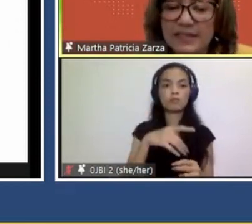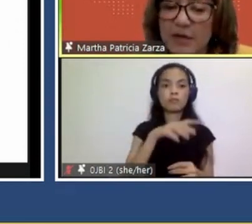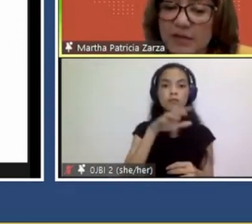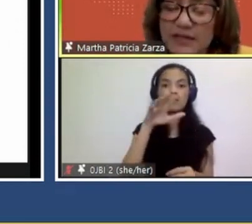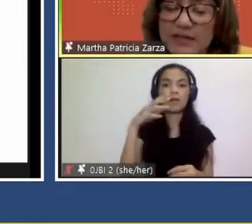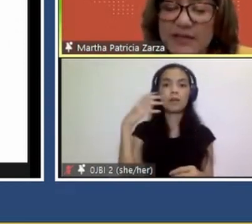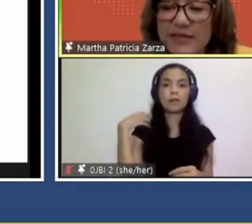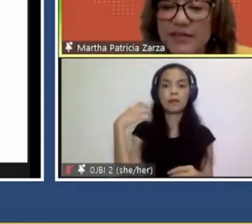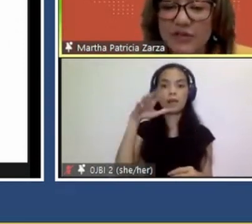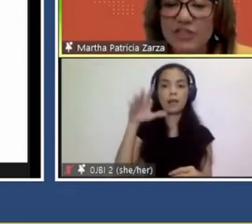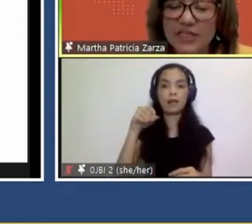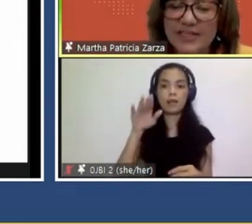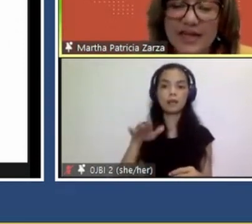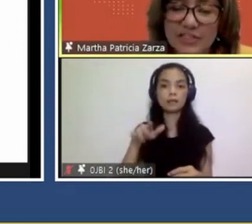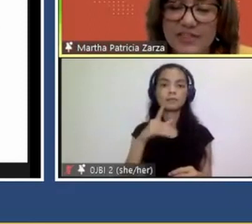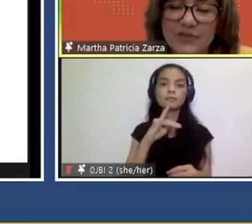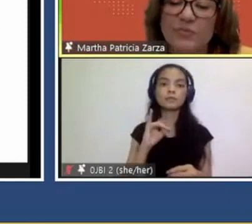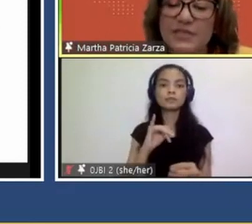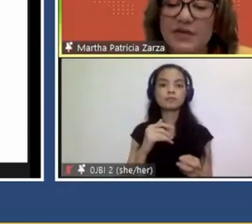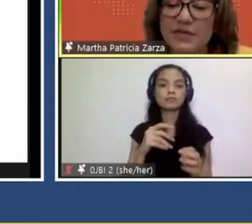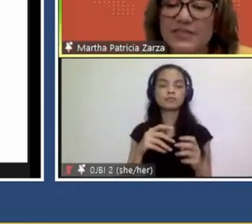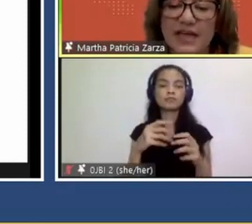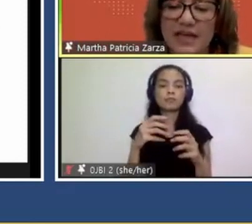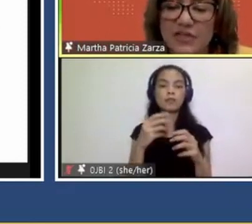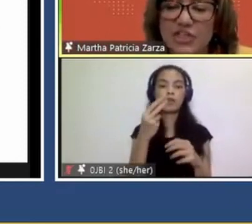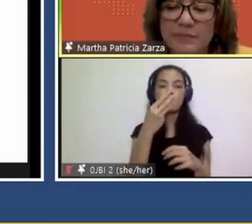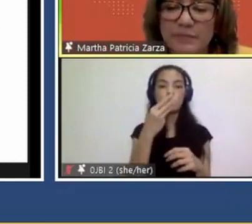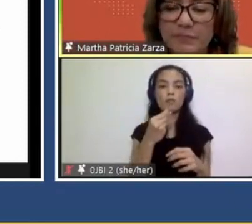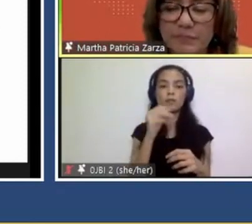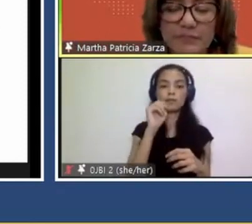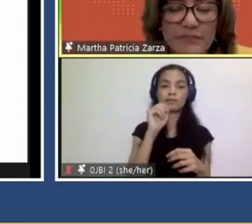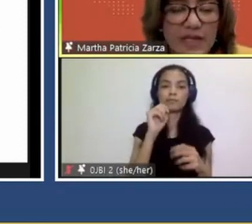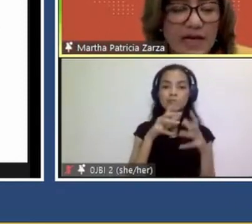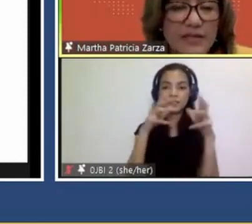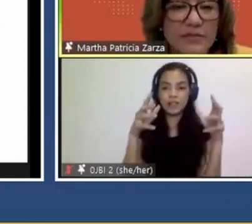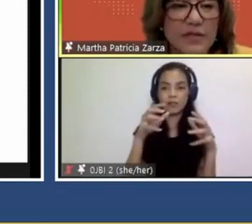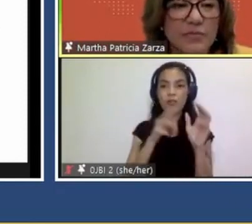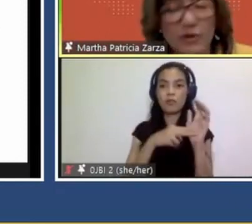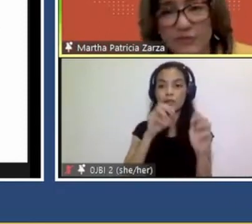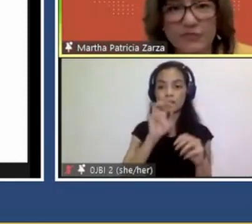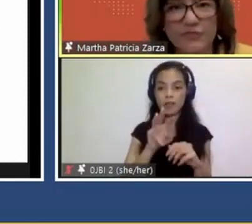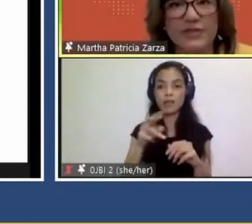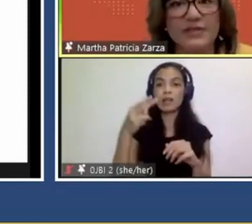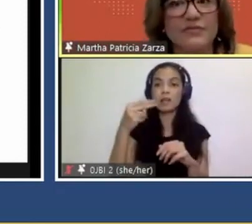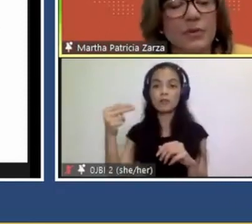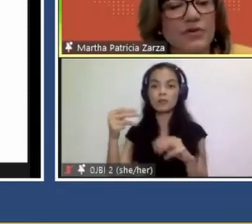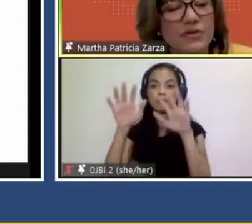and it came out that Indonesia is the largest economy in Southeast Asia. And